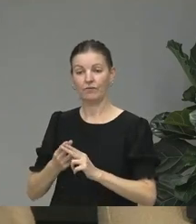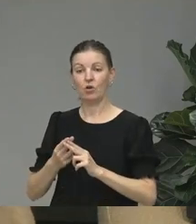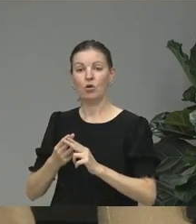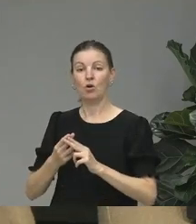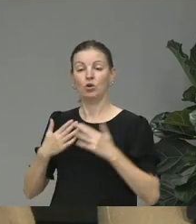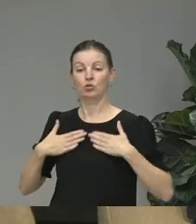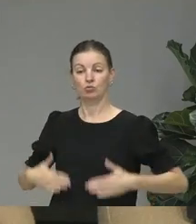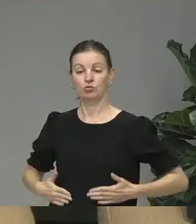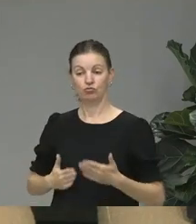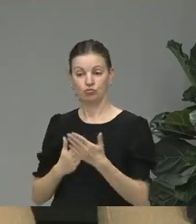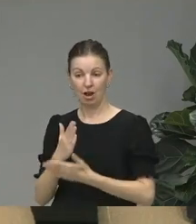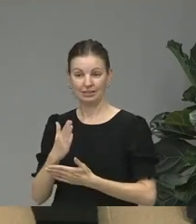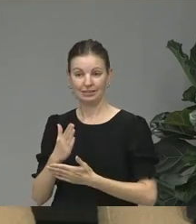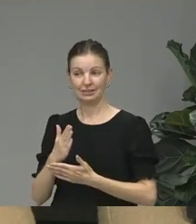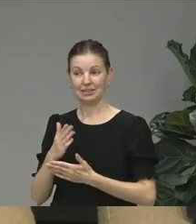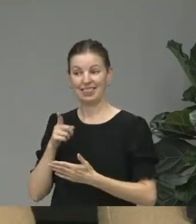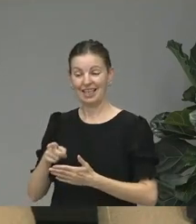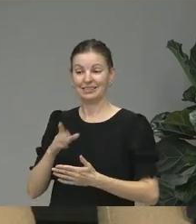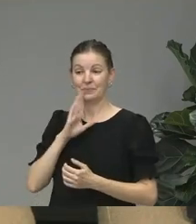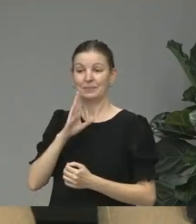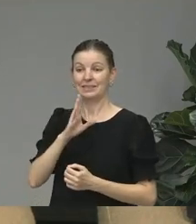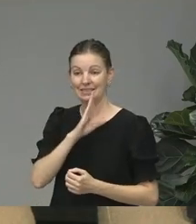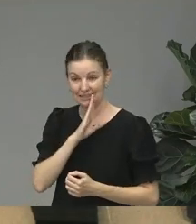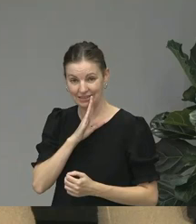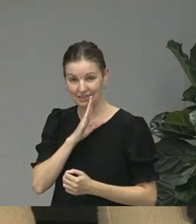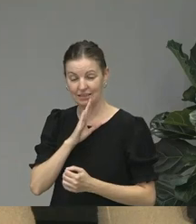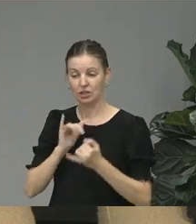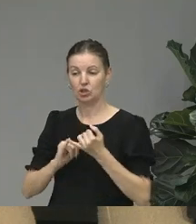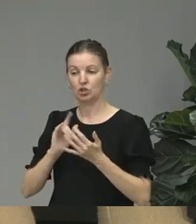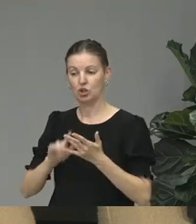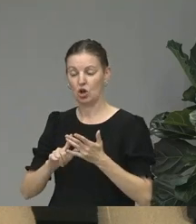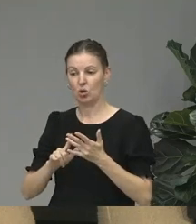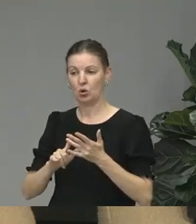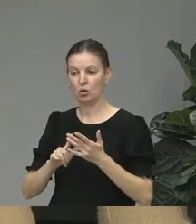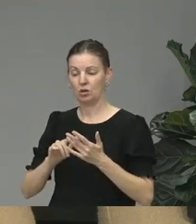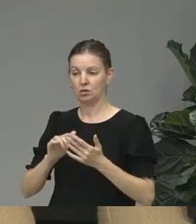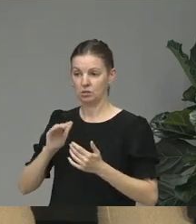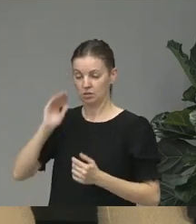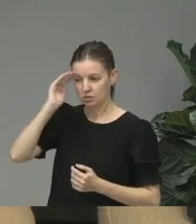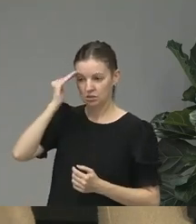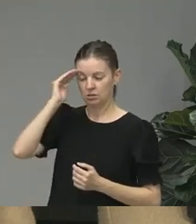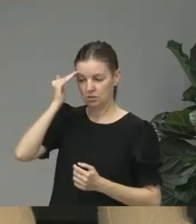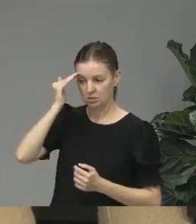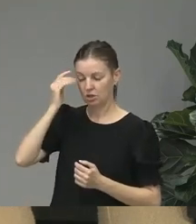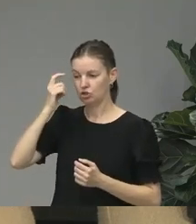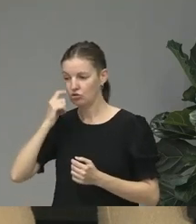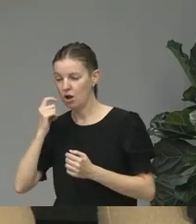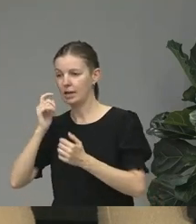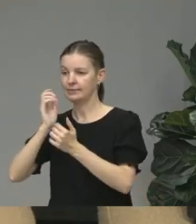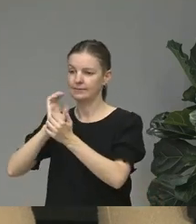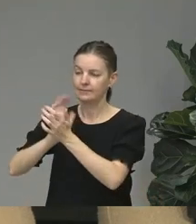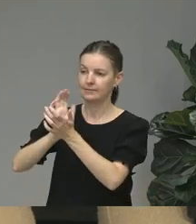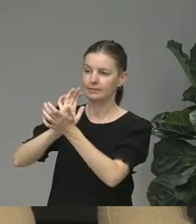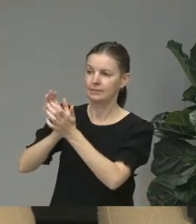a scrutiny process is missing. So they're already on an uphill in terms of persuading